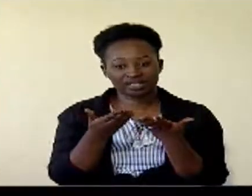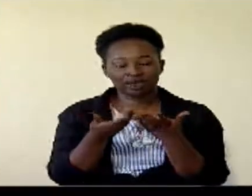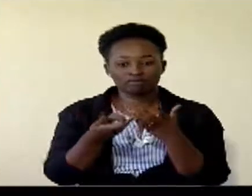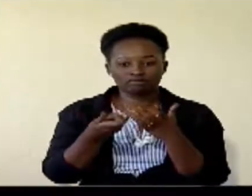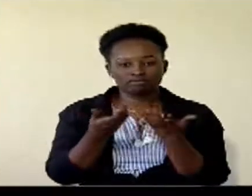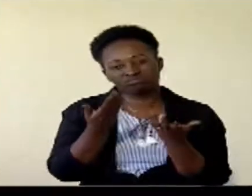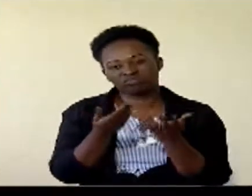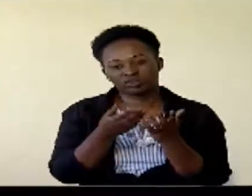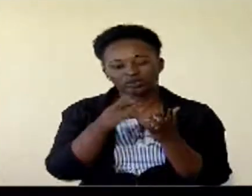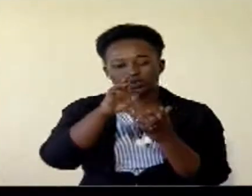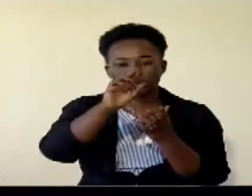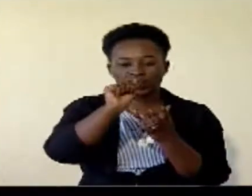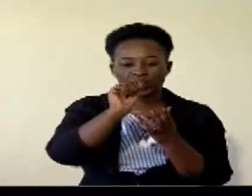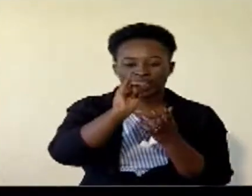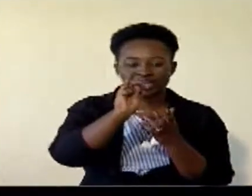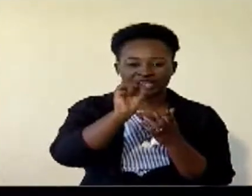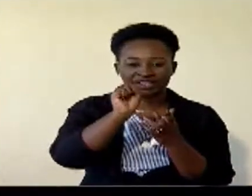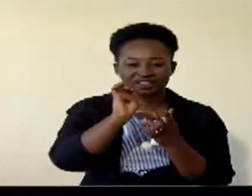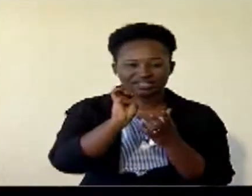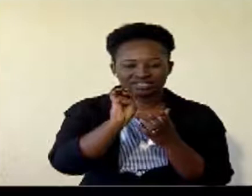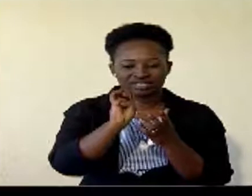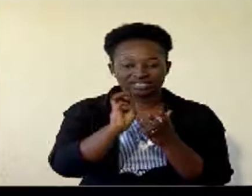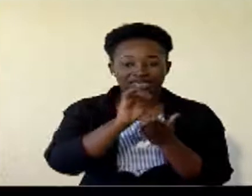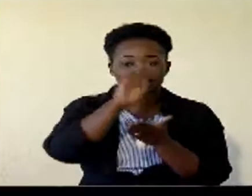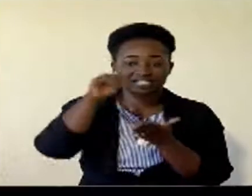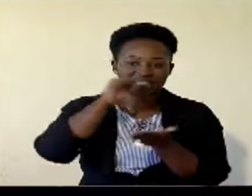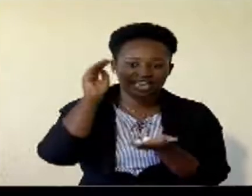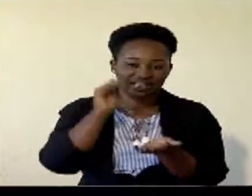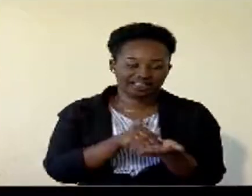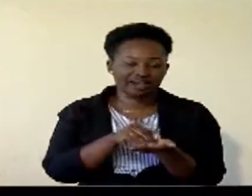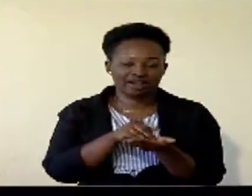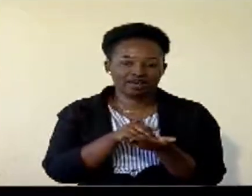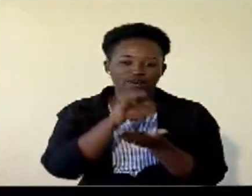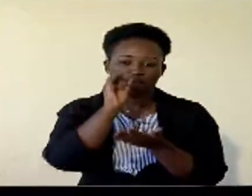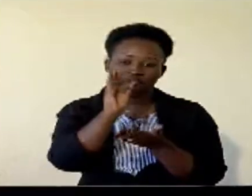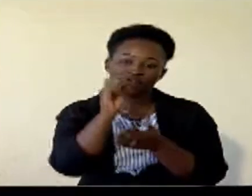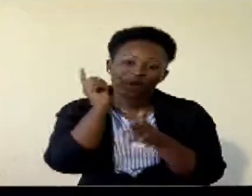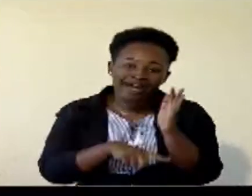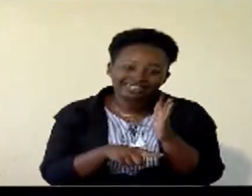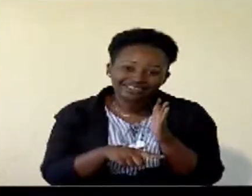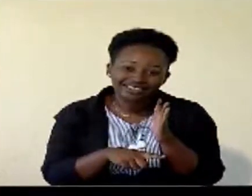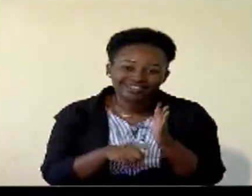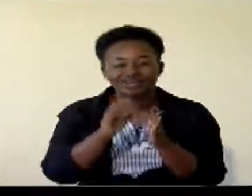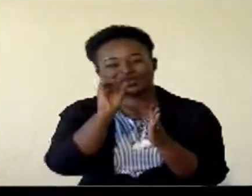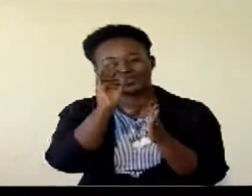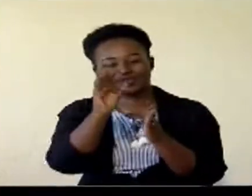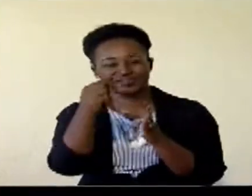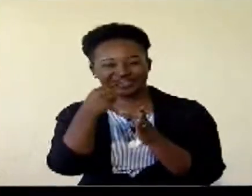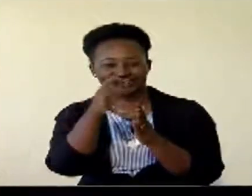raises the center of what? Of